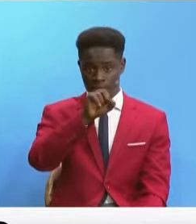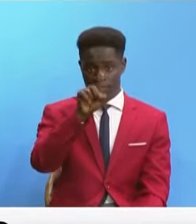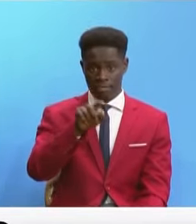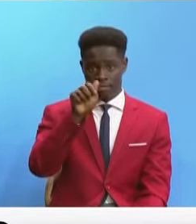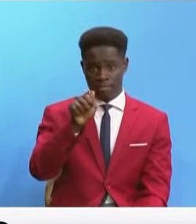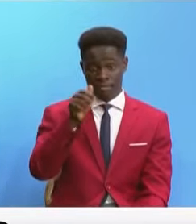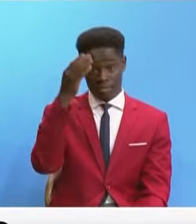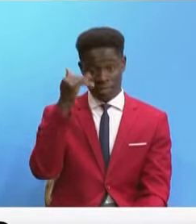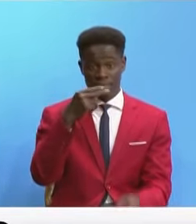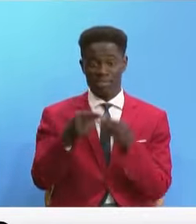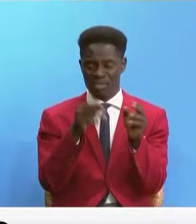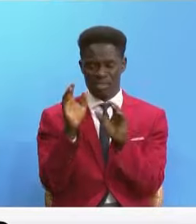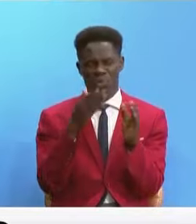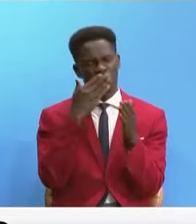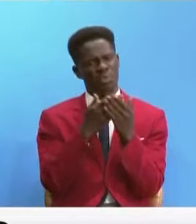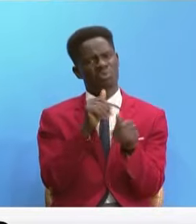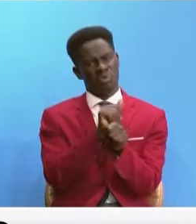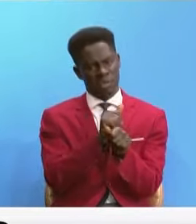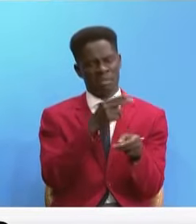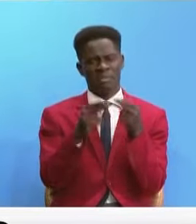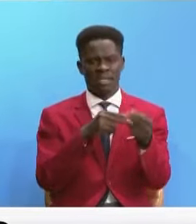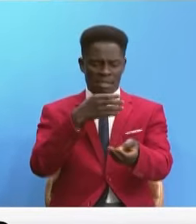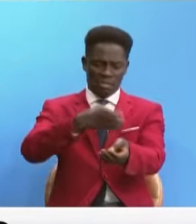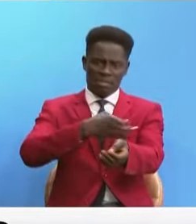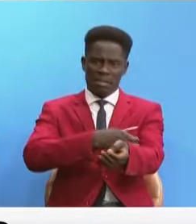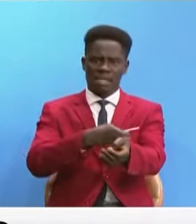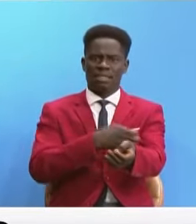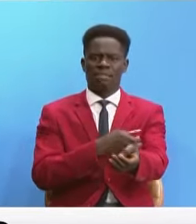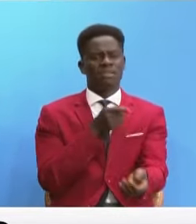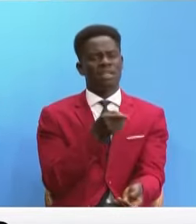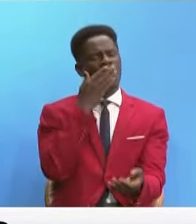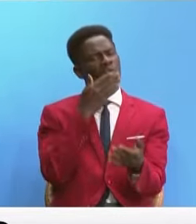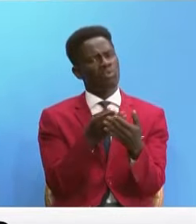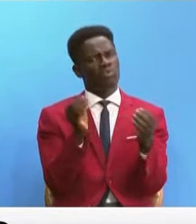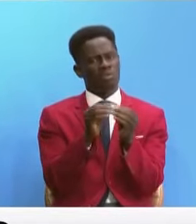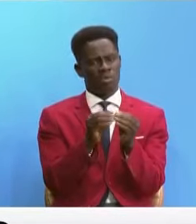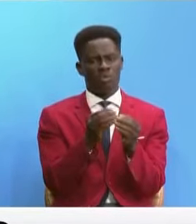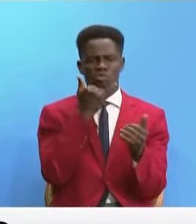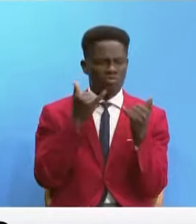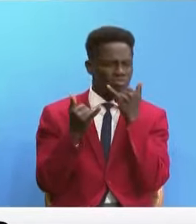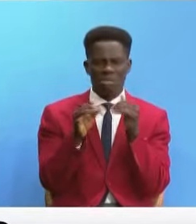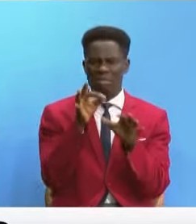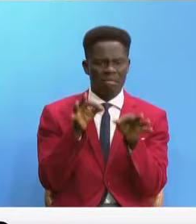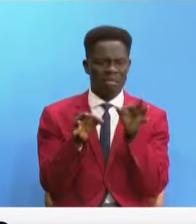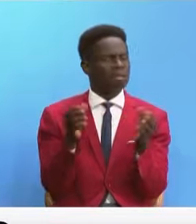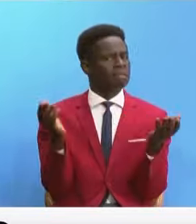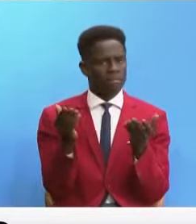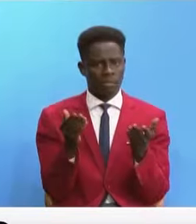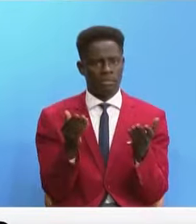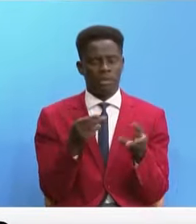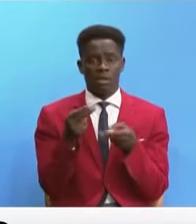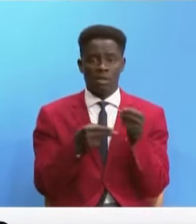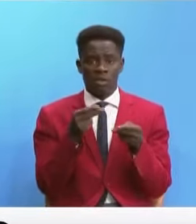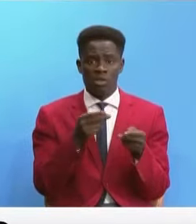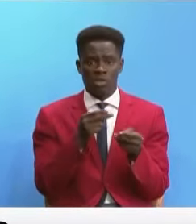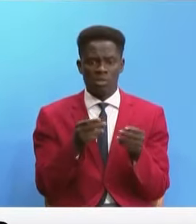work, because the examinations were E23, which is very good. And if they did it last year, I have